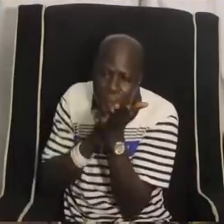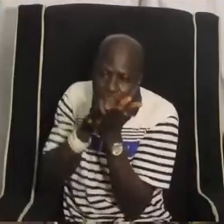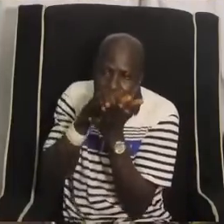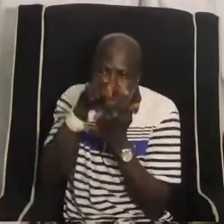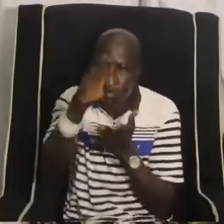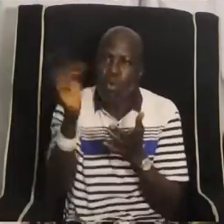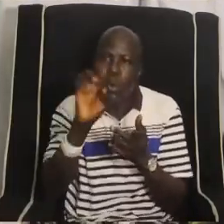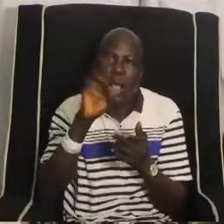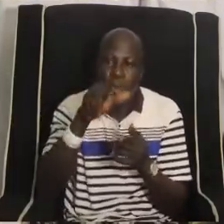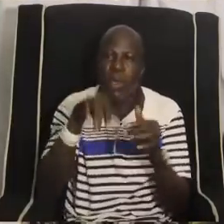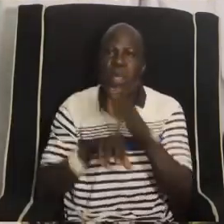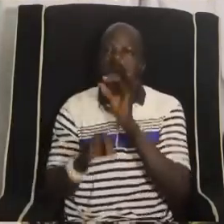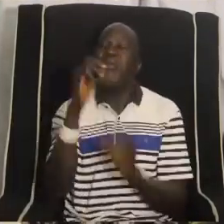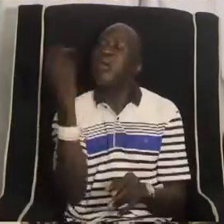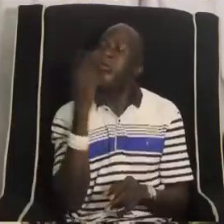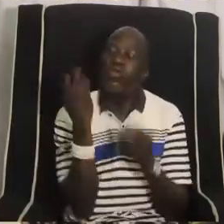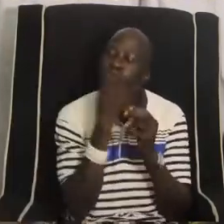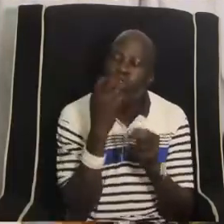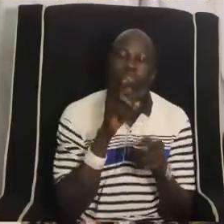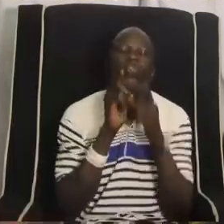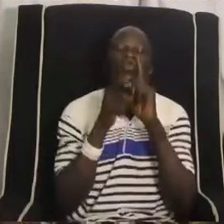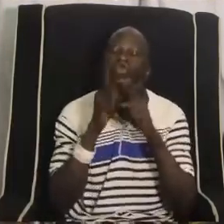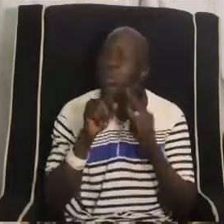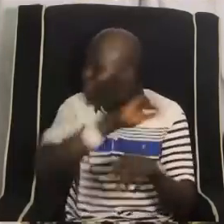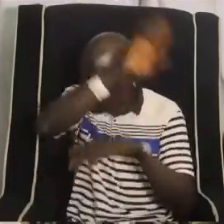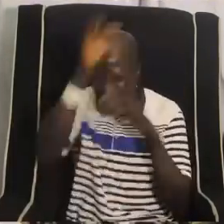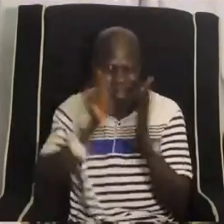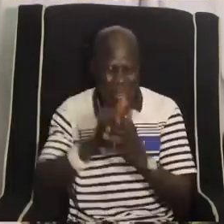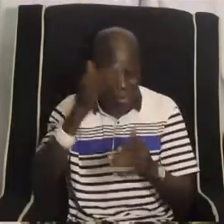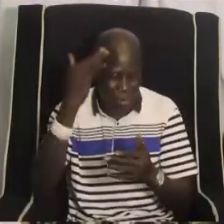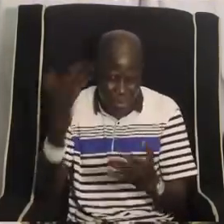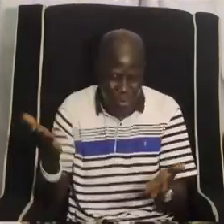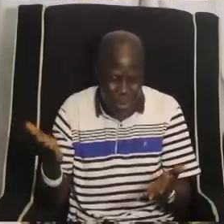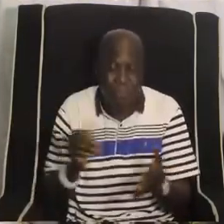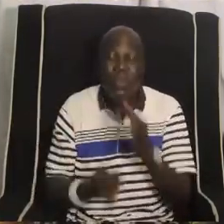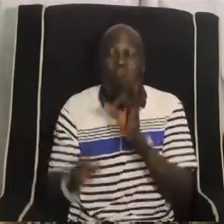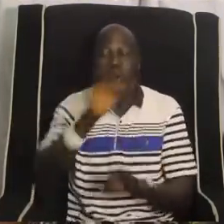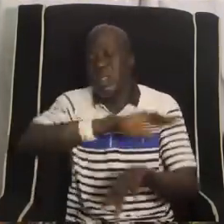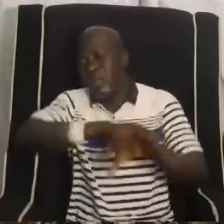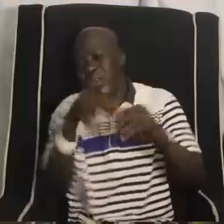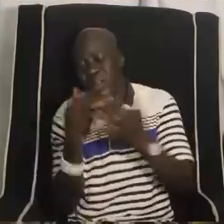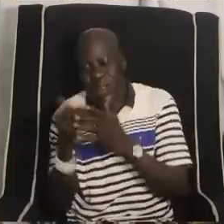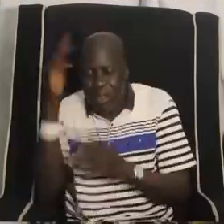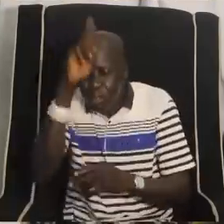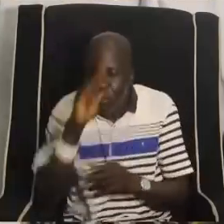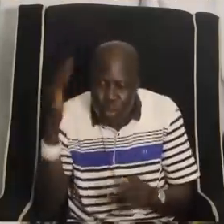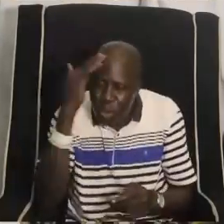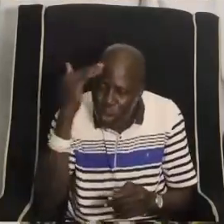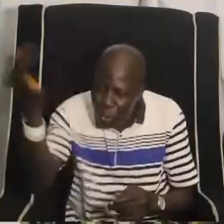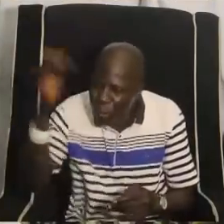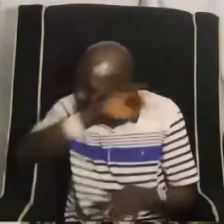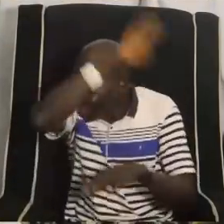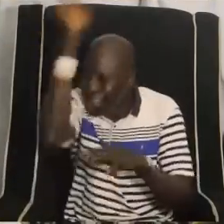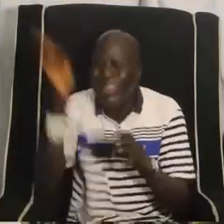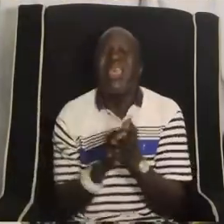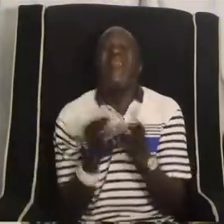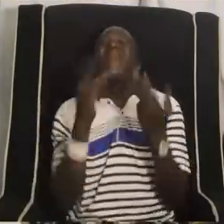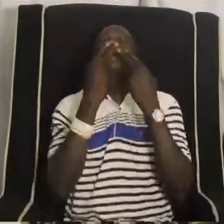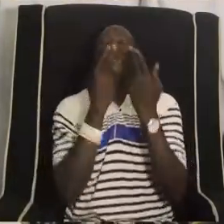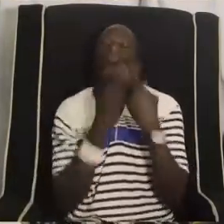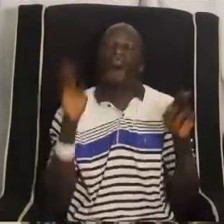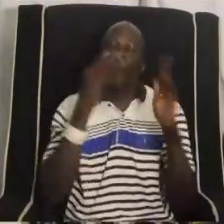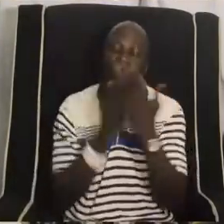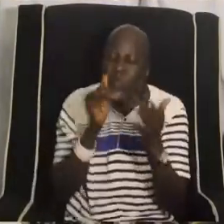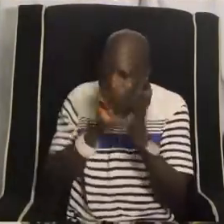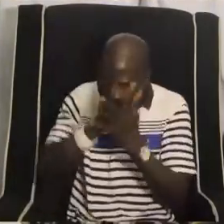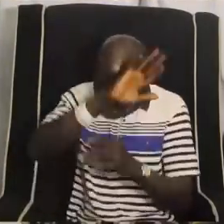you where you are. Bó o bá sọ̀rọ̀, wọn ò ní kà sí. They will not fasten it. Bó ti kò lọ ọgbọ́n rẹ tó. Even if you use your wisdom. Kò lè jọjú.